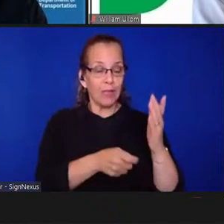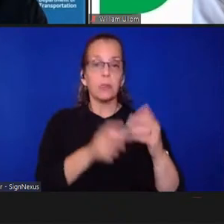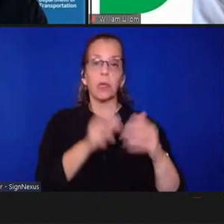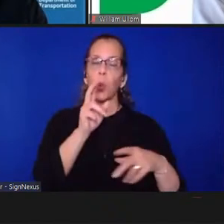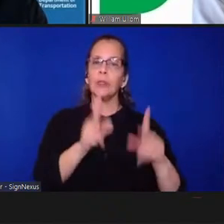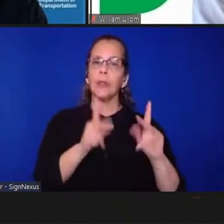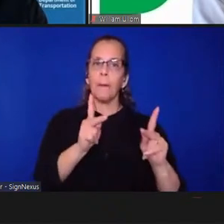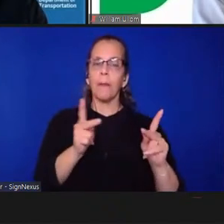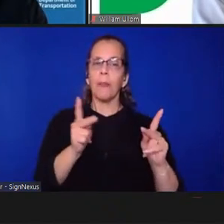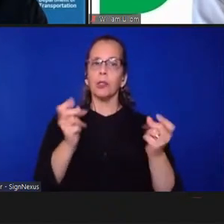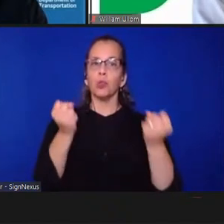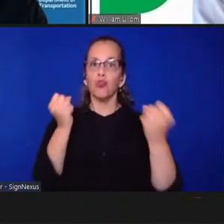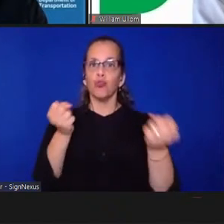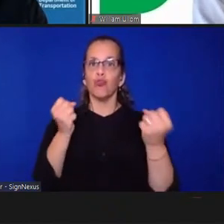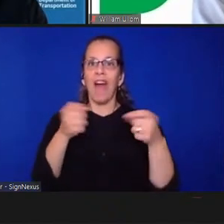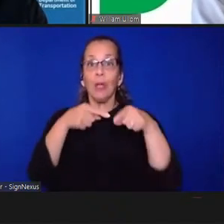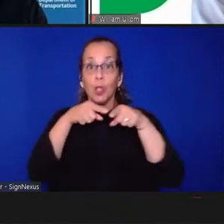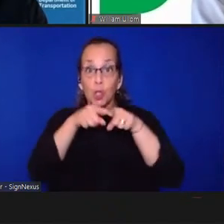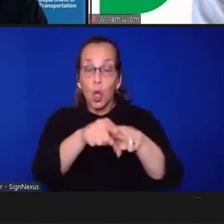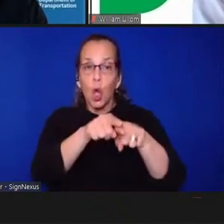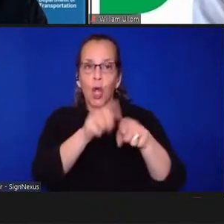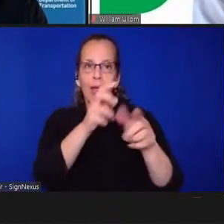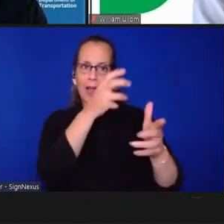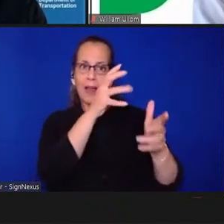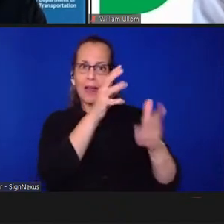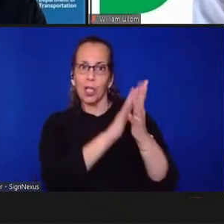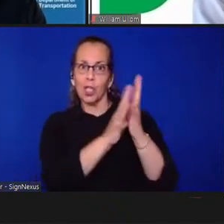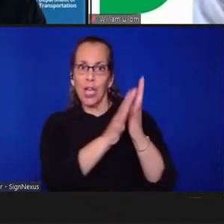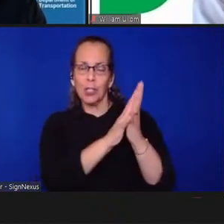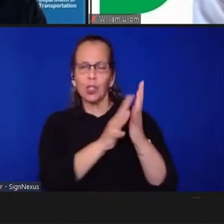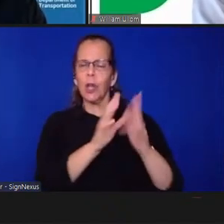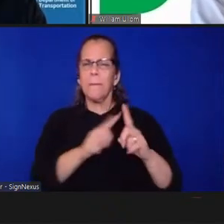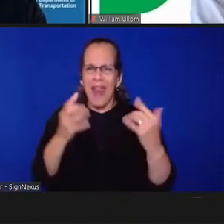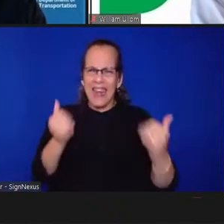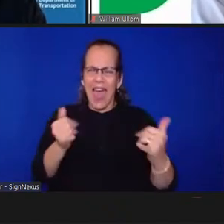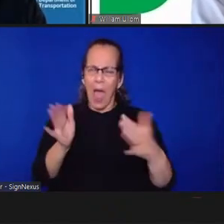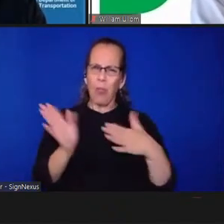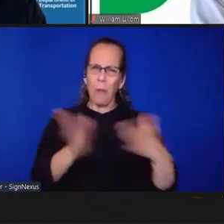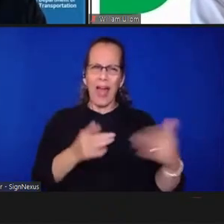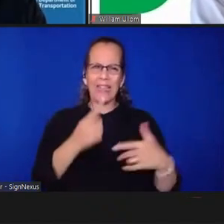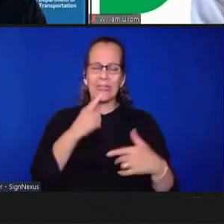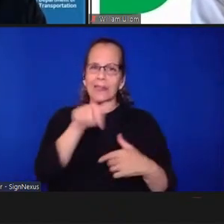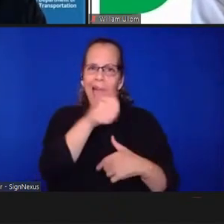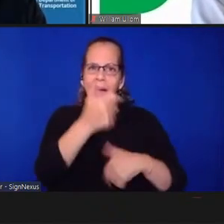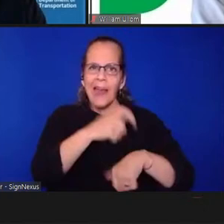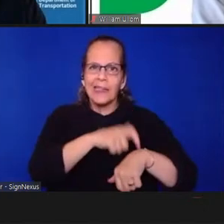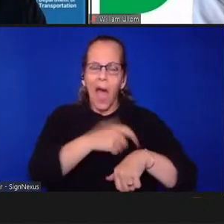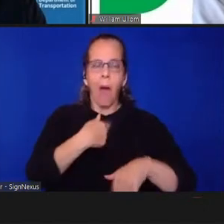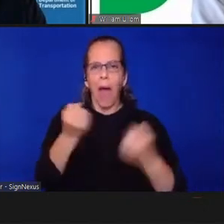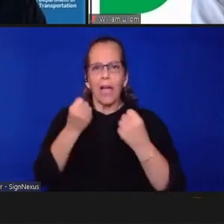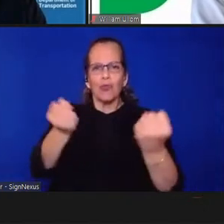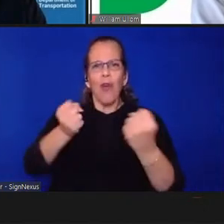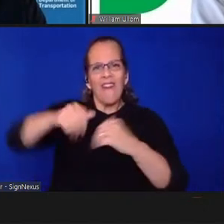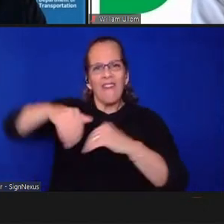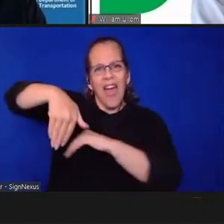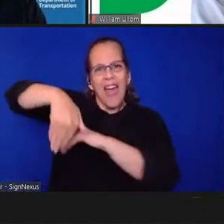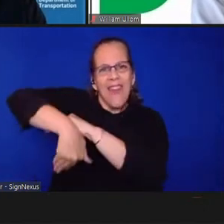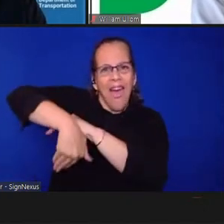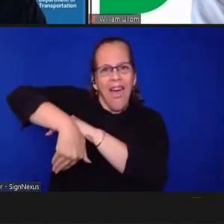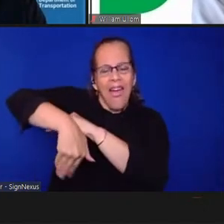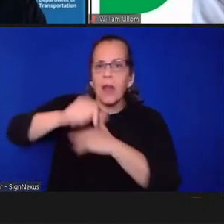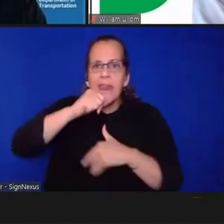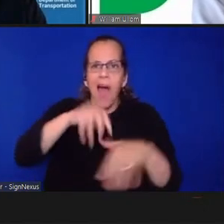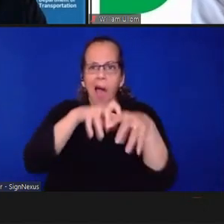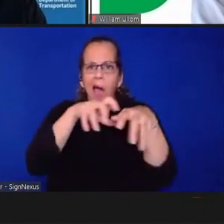when it was congested now we have a plan that would charge people like me to drive in and out of Manhattan late at night when it's not congested I